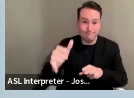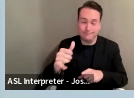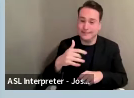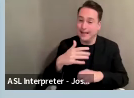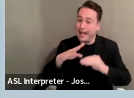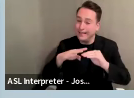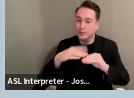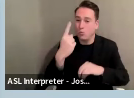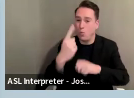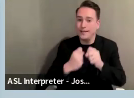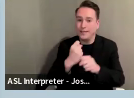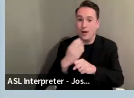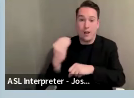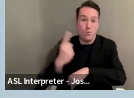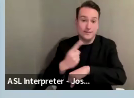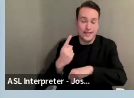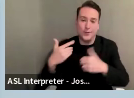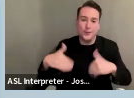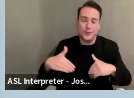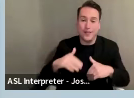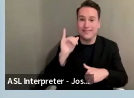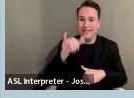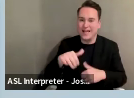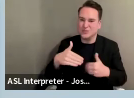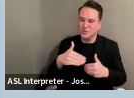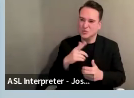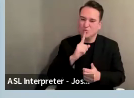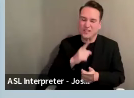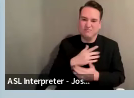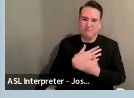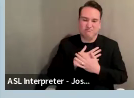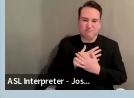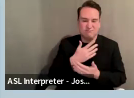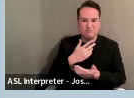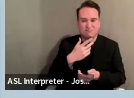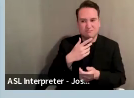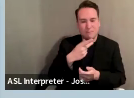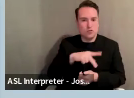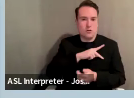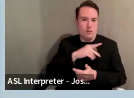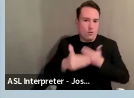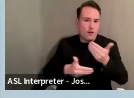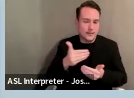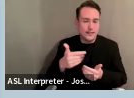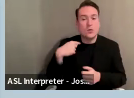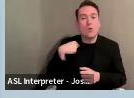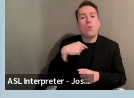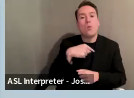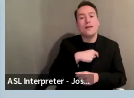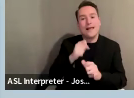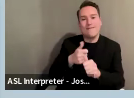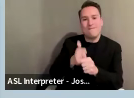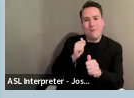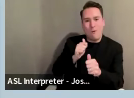day, and it's a very impersonal process. So we can avoid putting